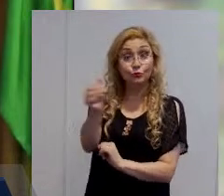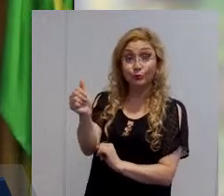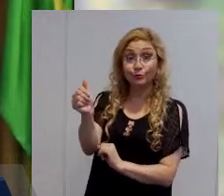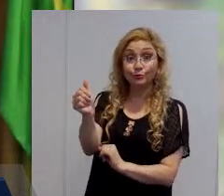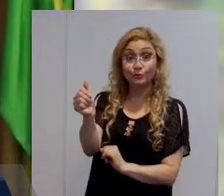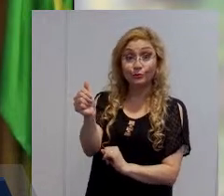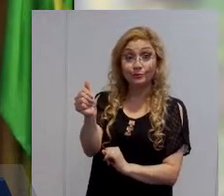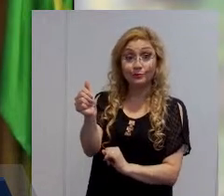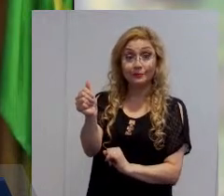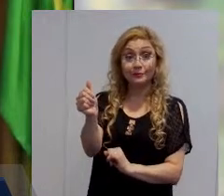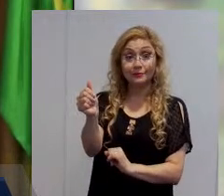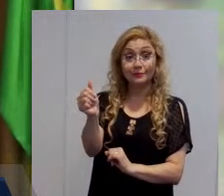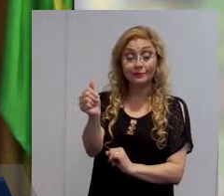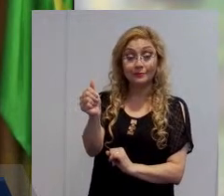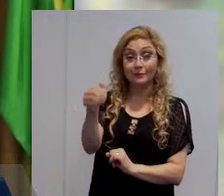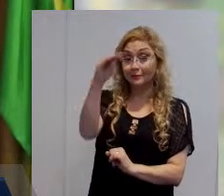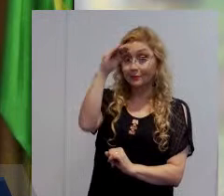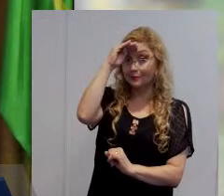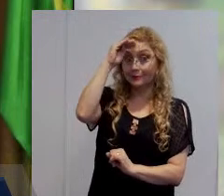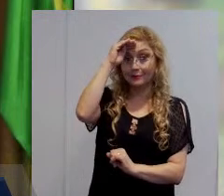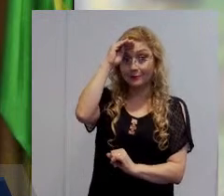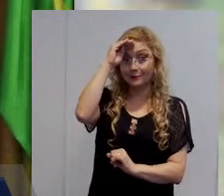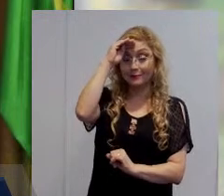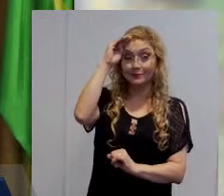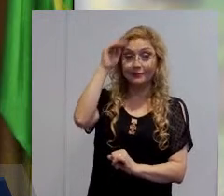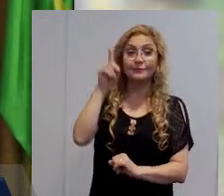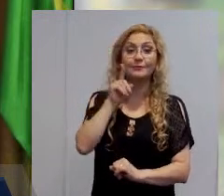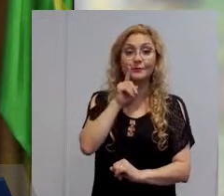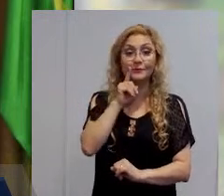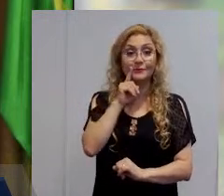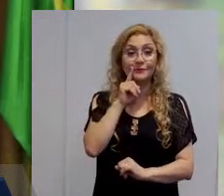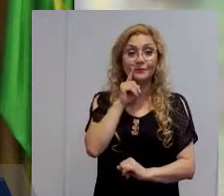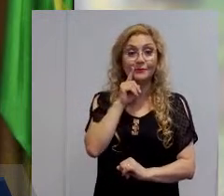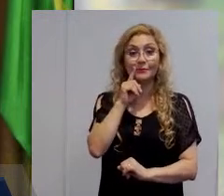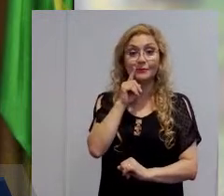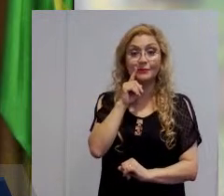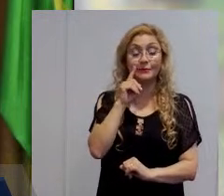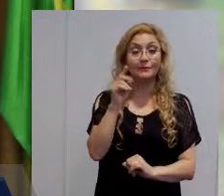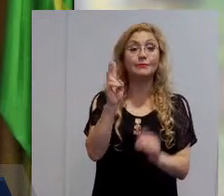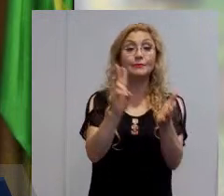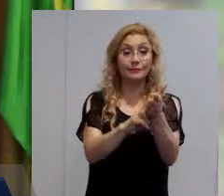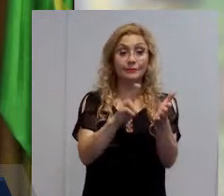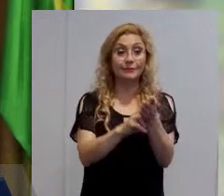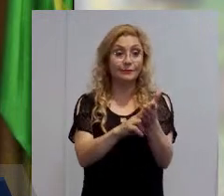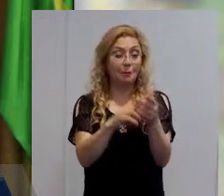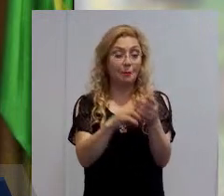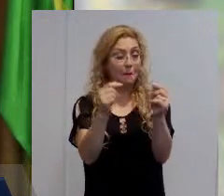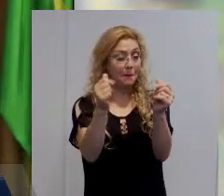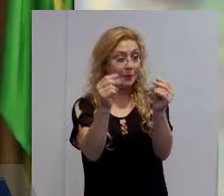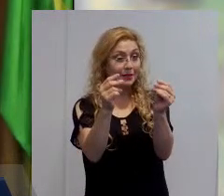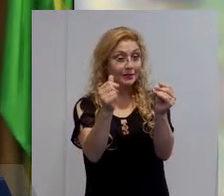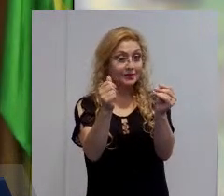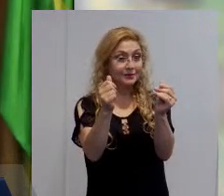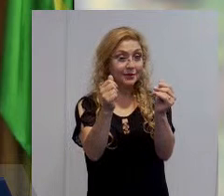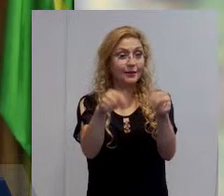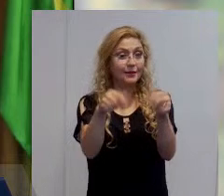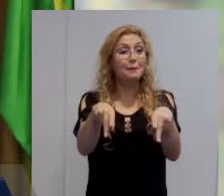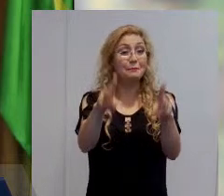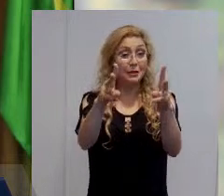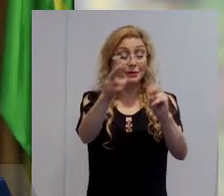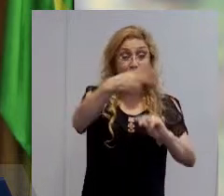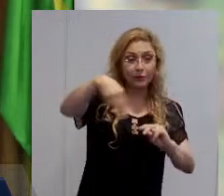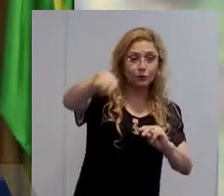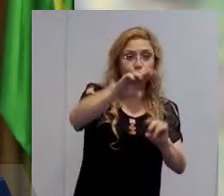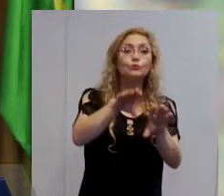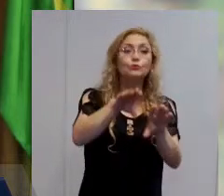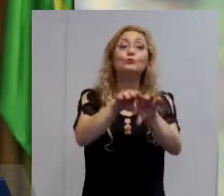here today, Valderrama and others, have a very similar